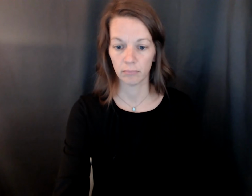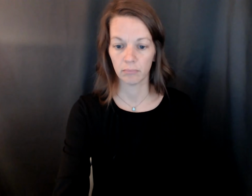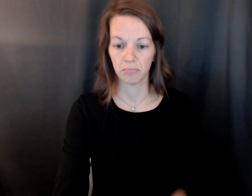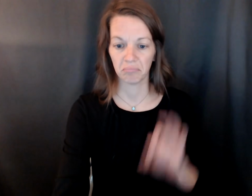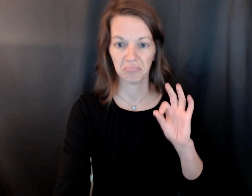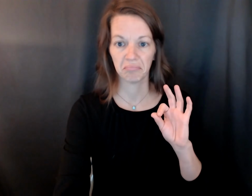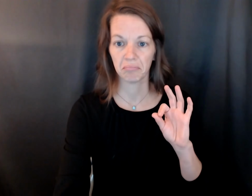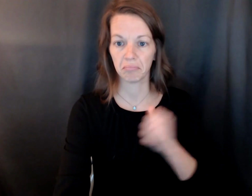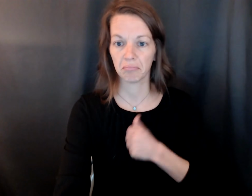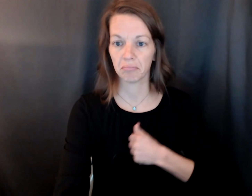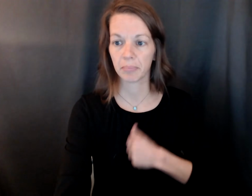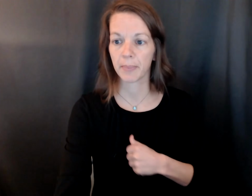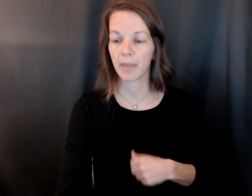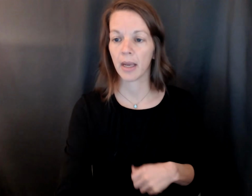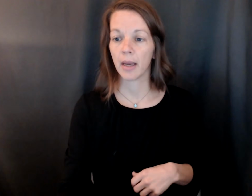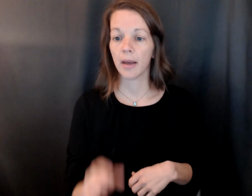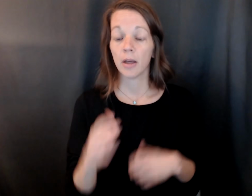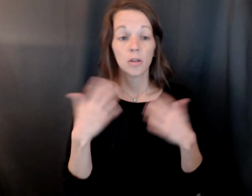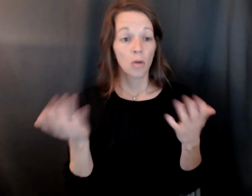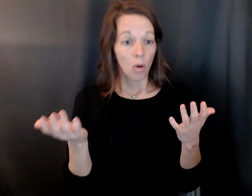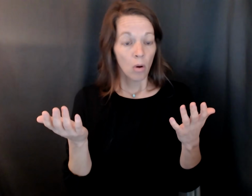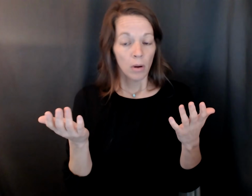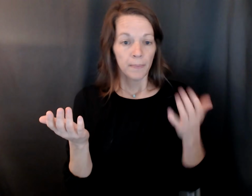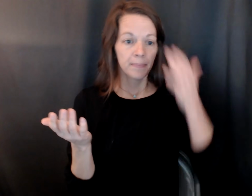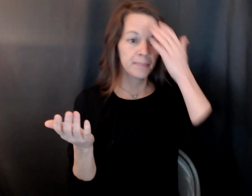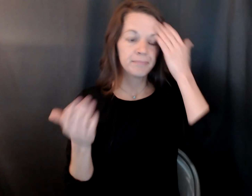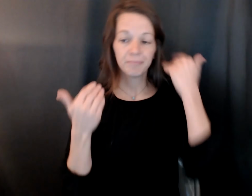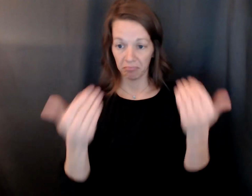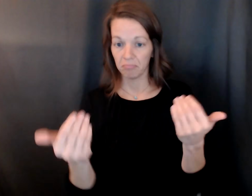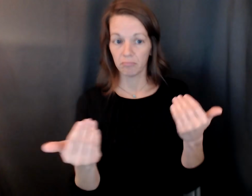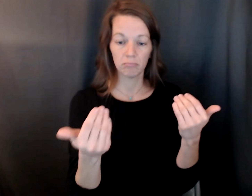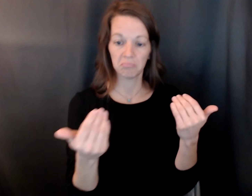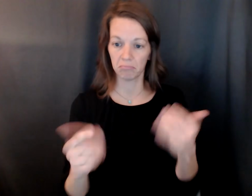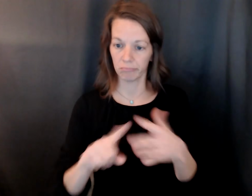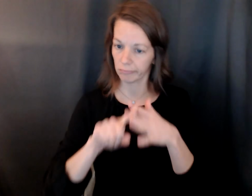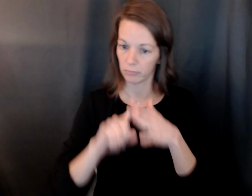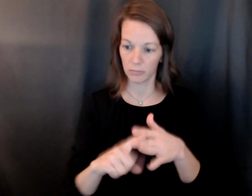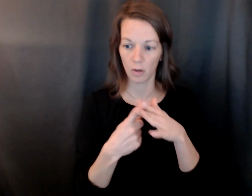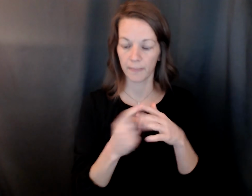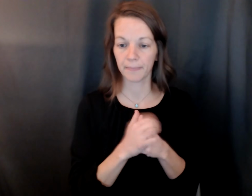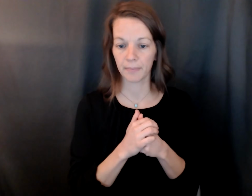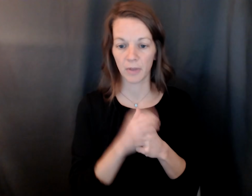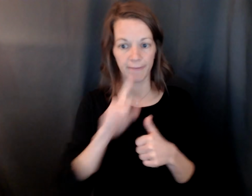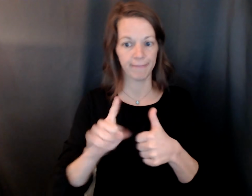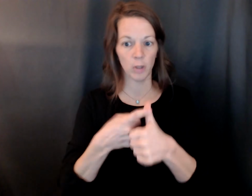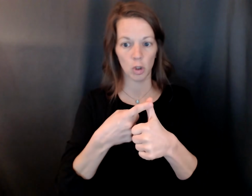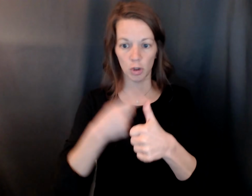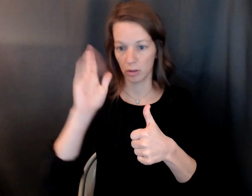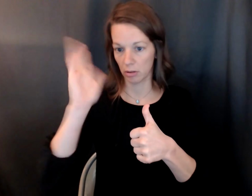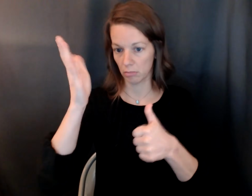Excellent. Sorry about that. So we will go ahead and get started with our first